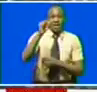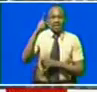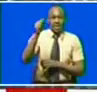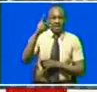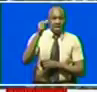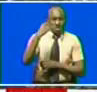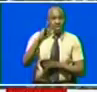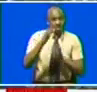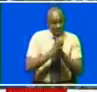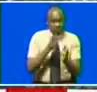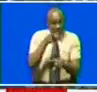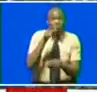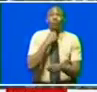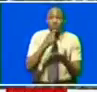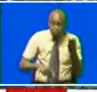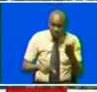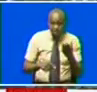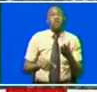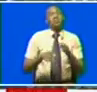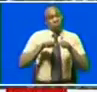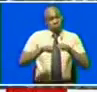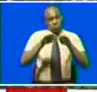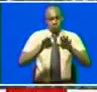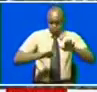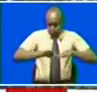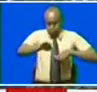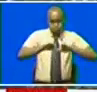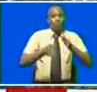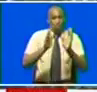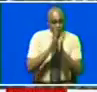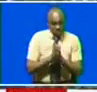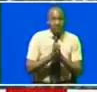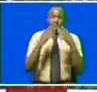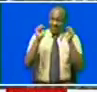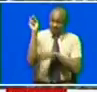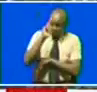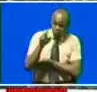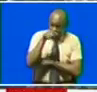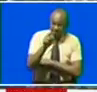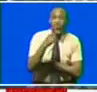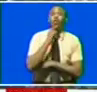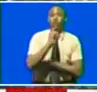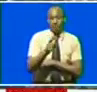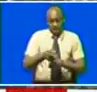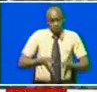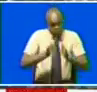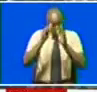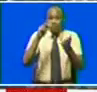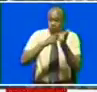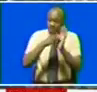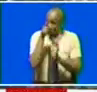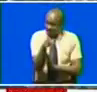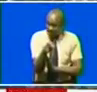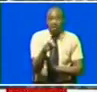all in an effort to ease traffic congestion and boost connectivity. President Uhuru Kenyatta commissioned the road project, which has been